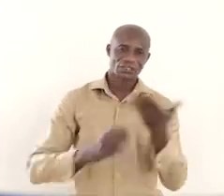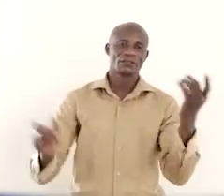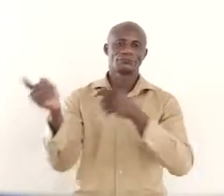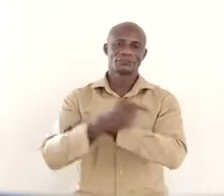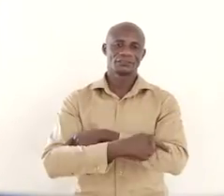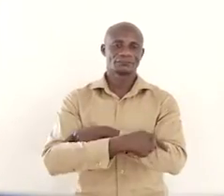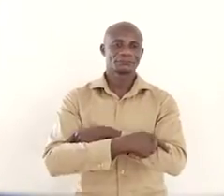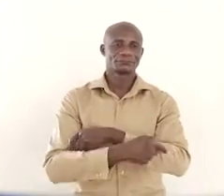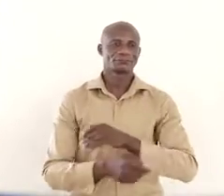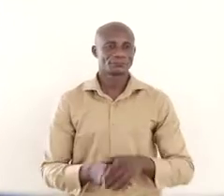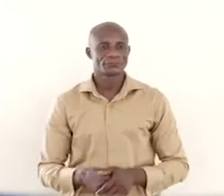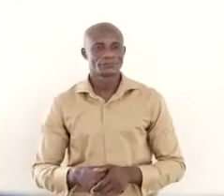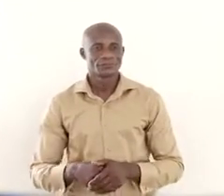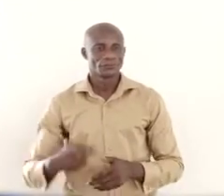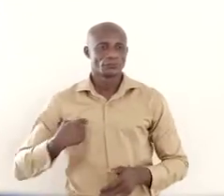overcome